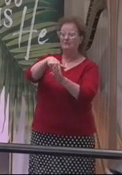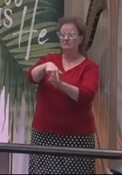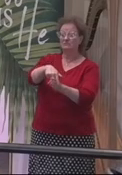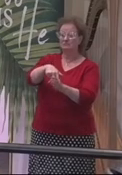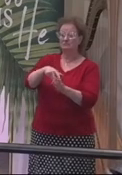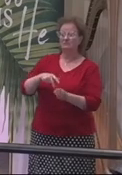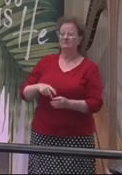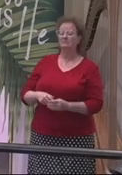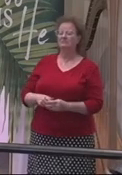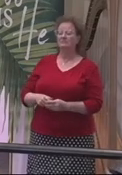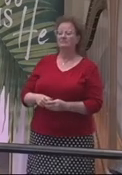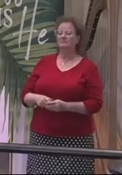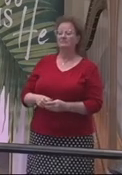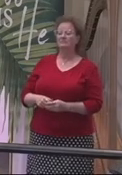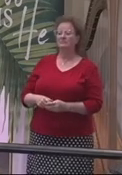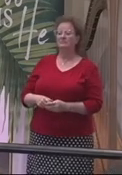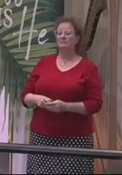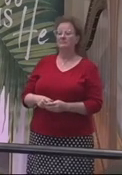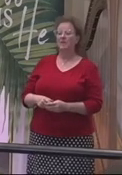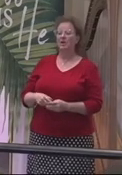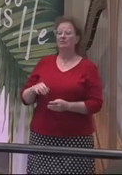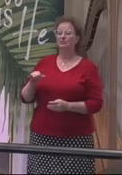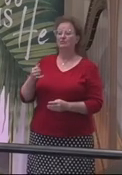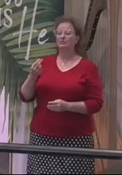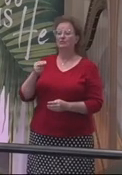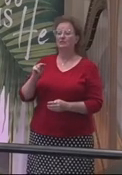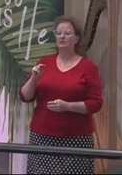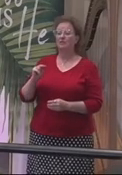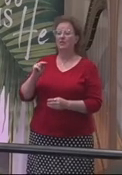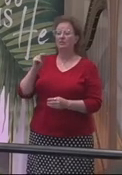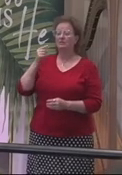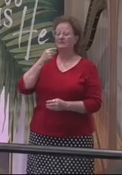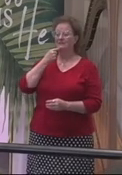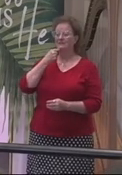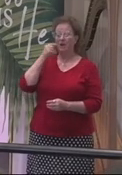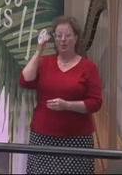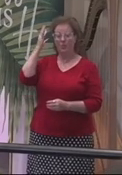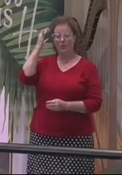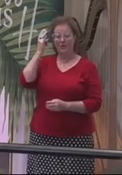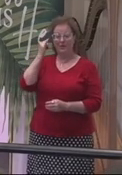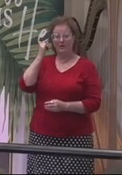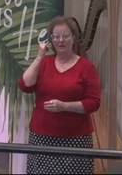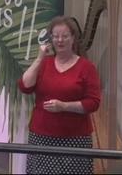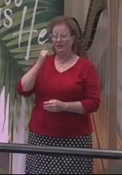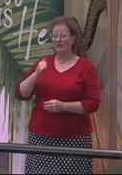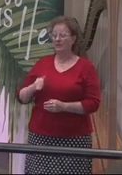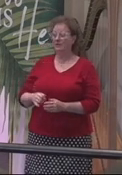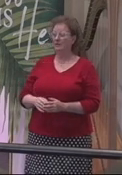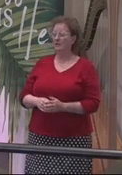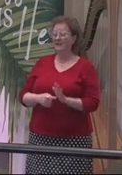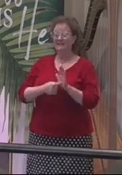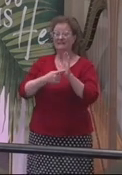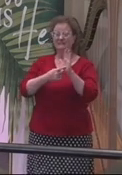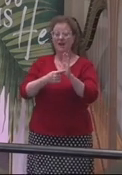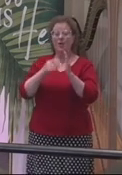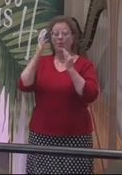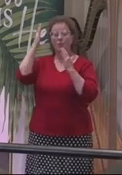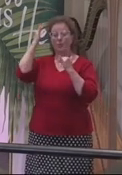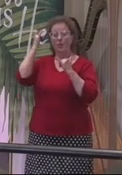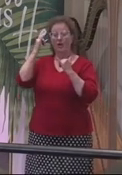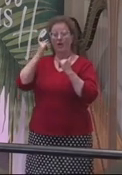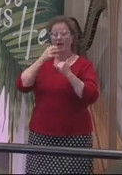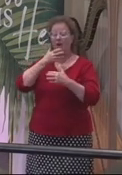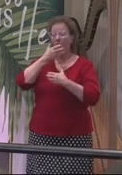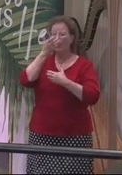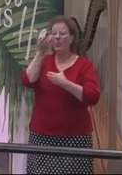this Gospel only tells us why. And the sign also explains the reason why they cried